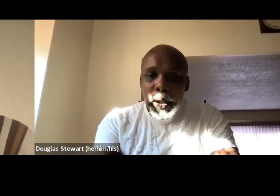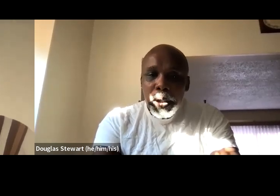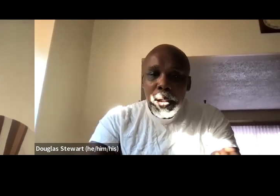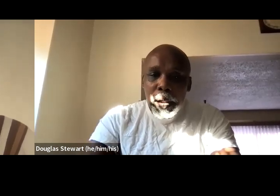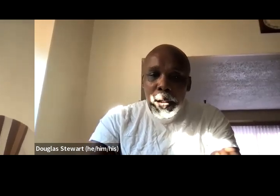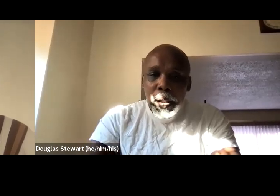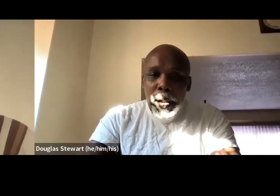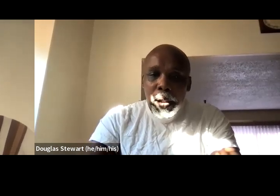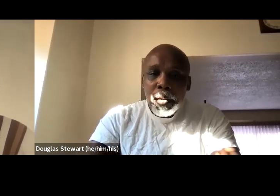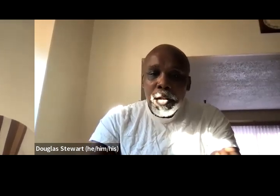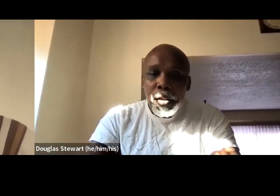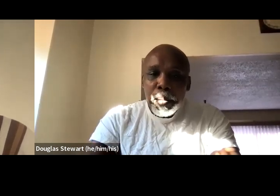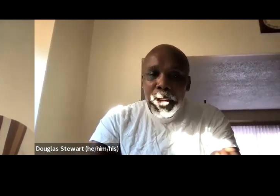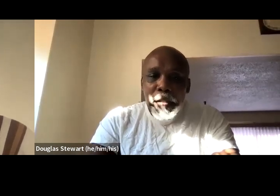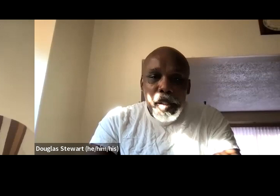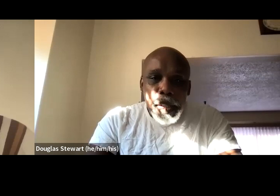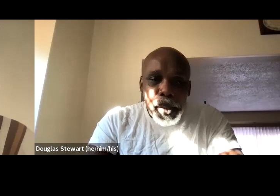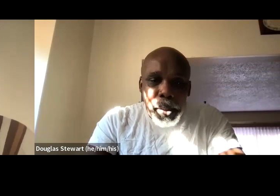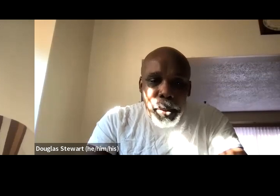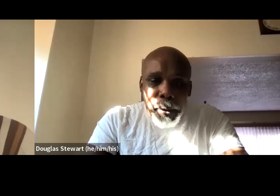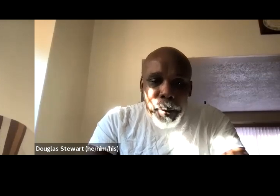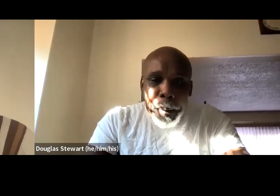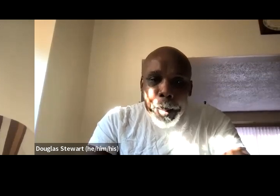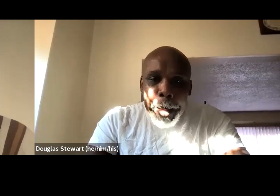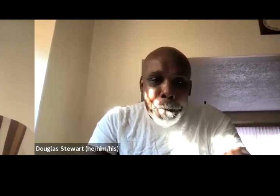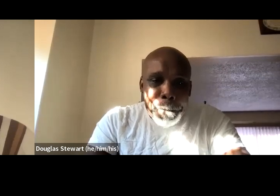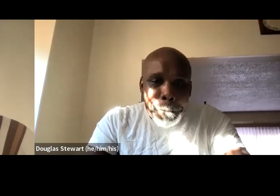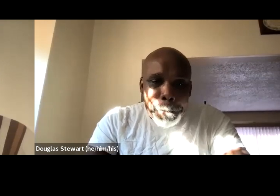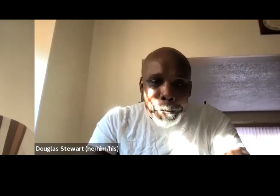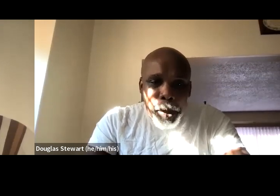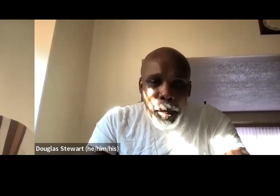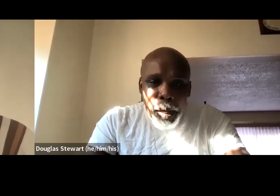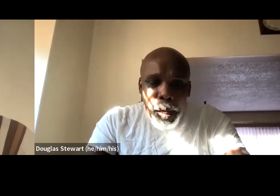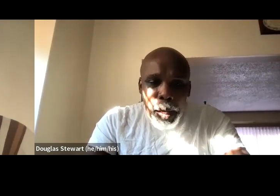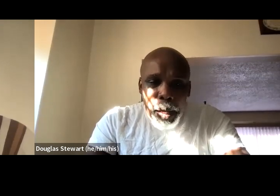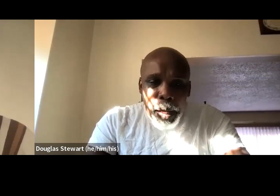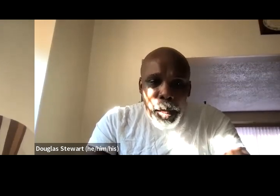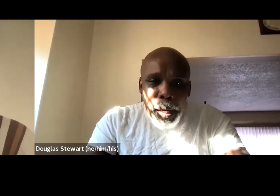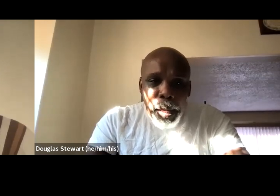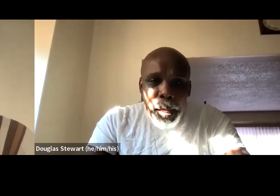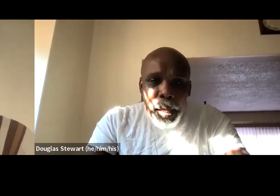one. Yeah, reversing Manifest Destiny. Yeah.